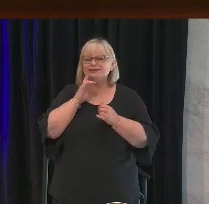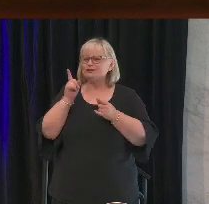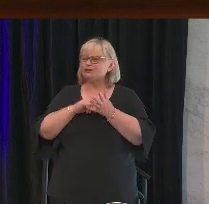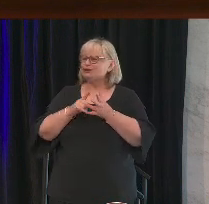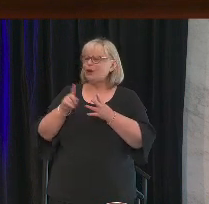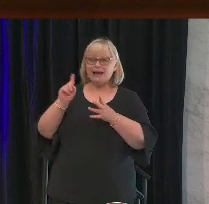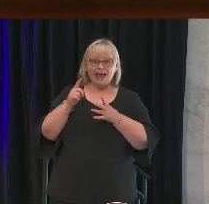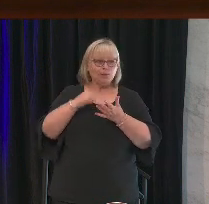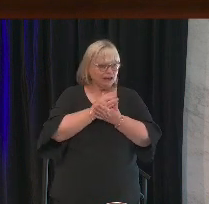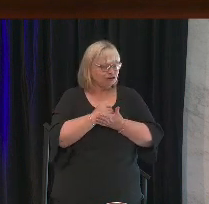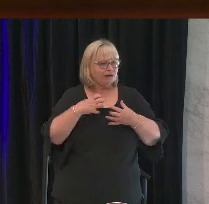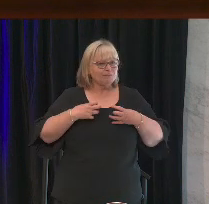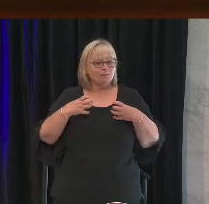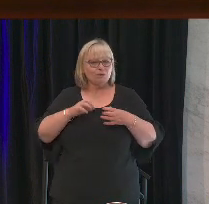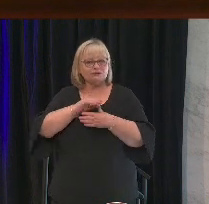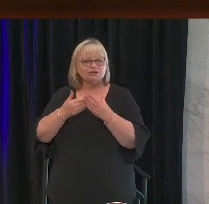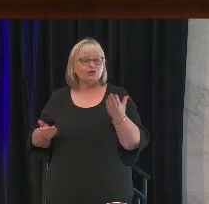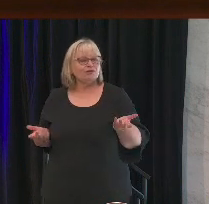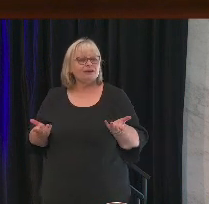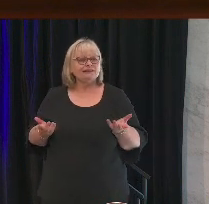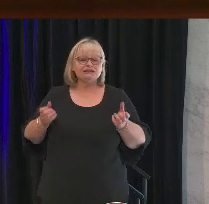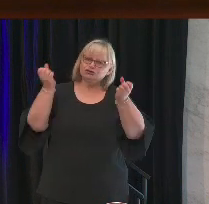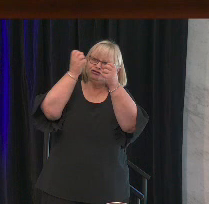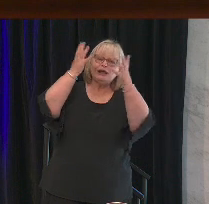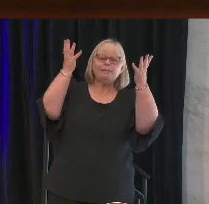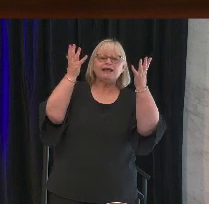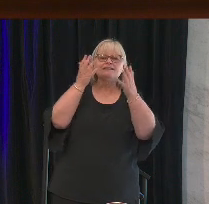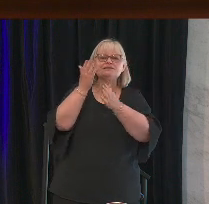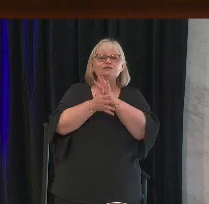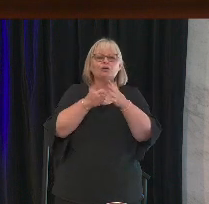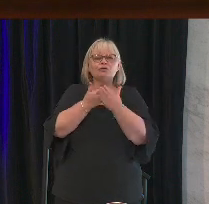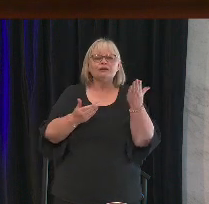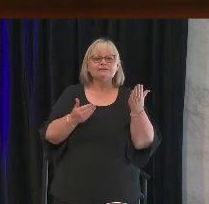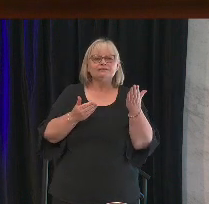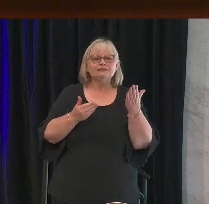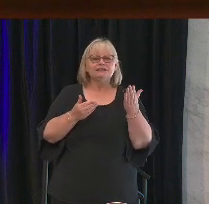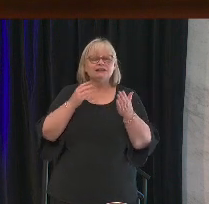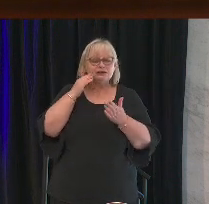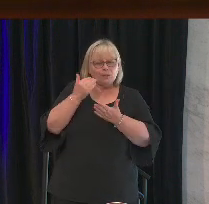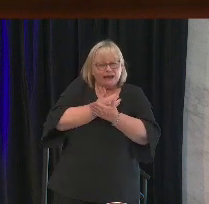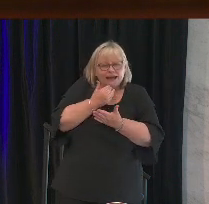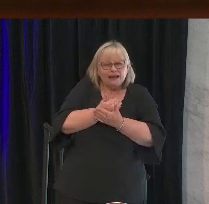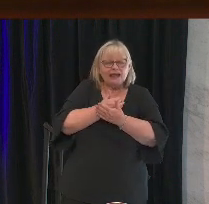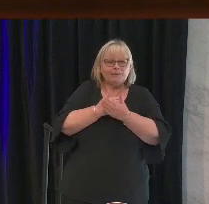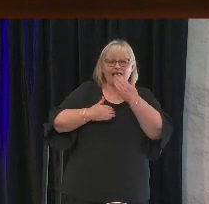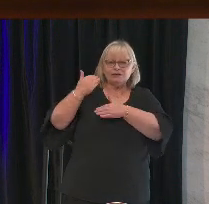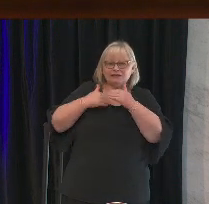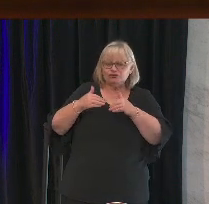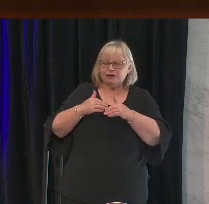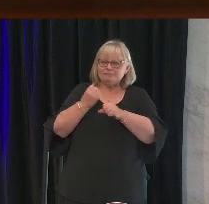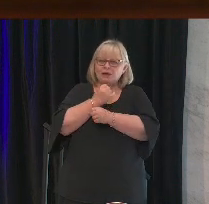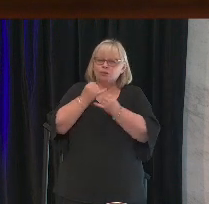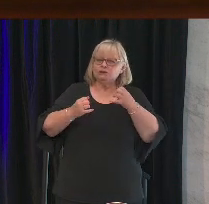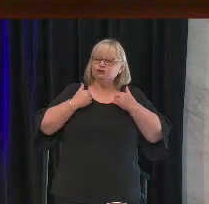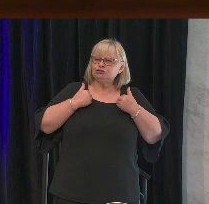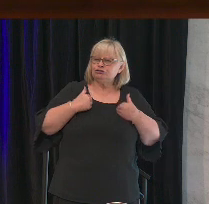to be heard for so long. When these stories are told, our Australian history is preserved, it's enriched. And that rich mosaic of what